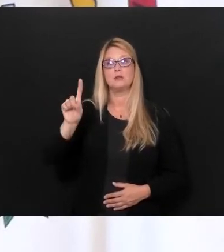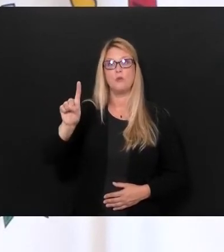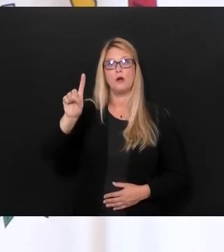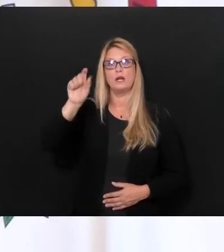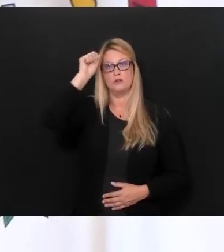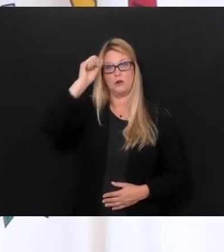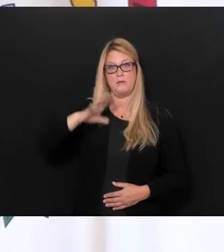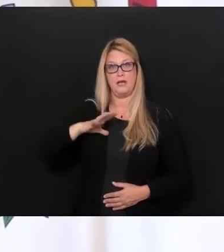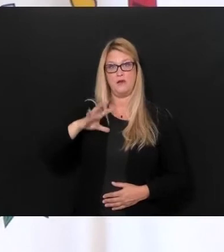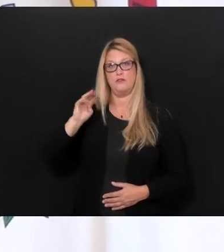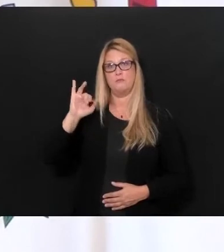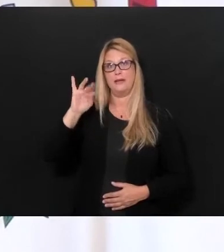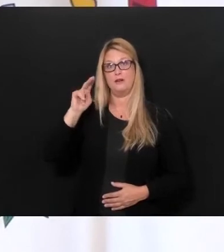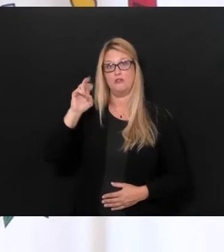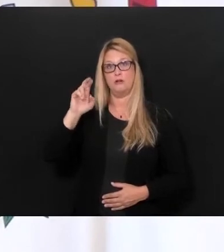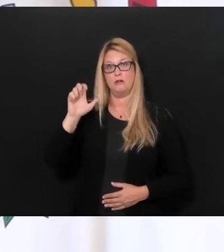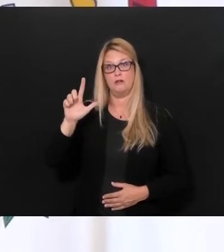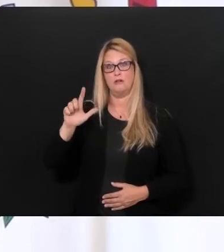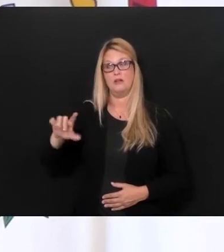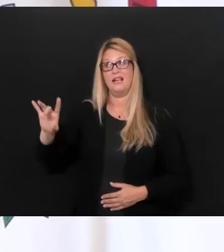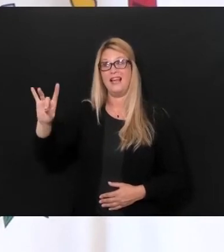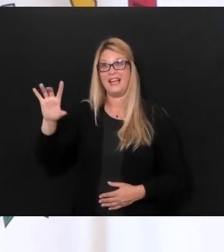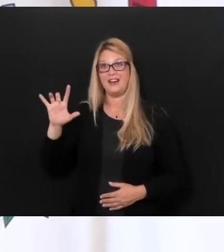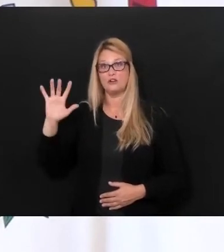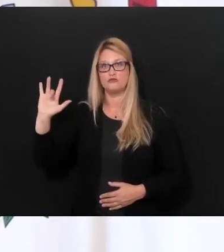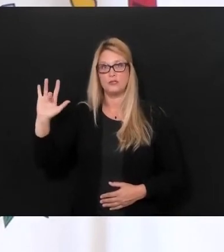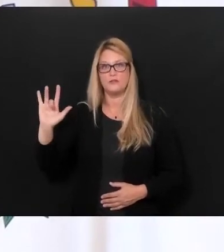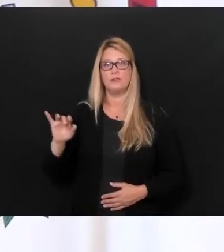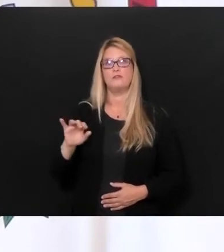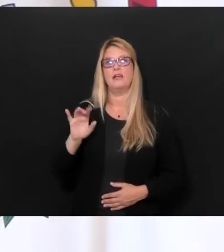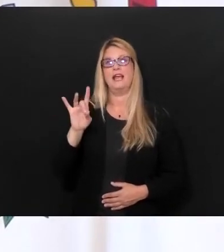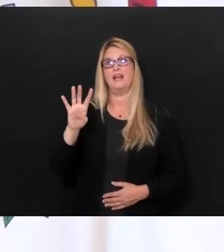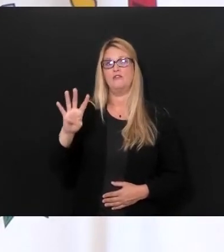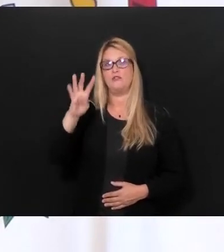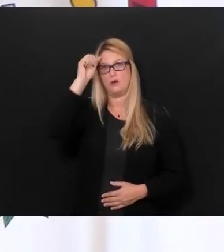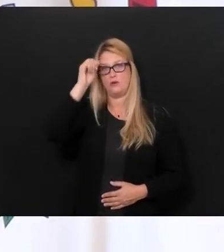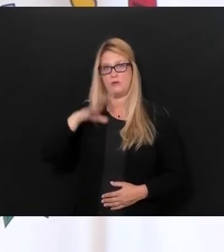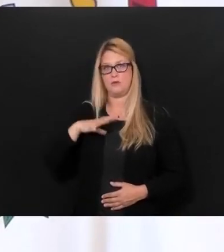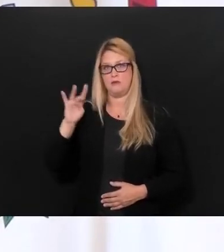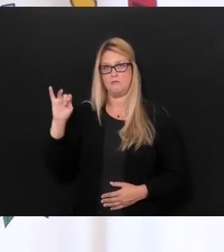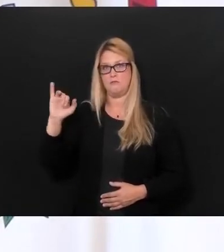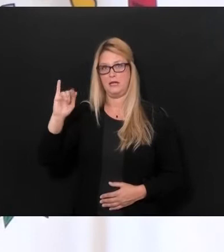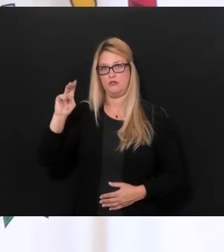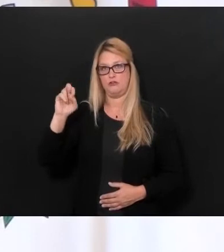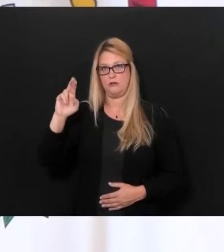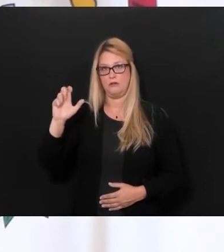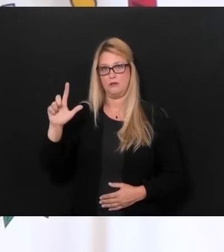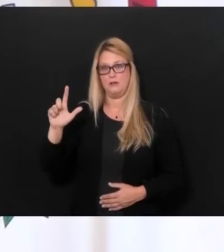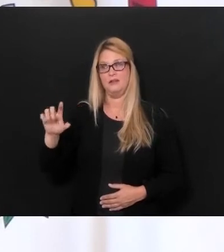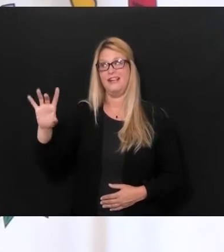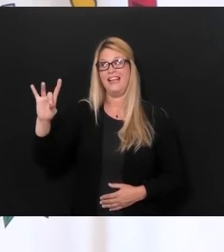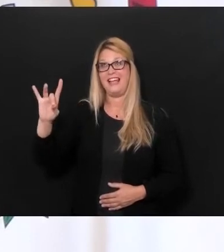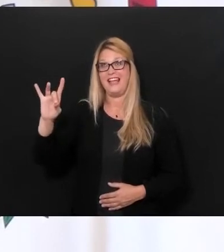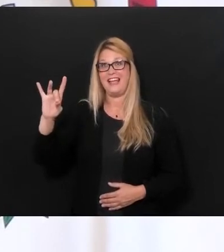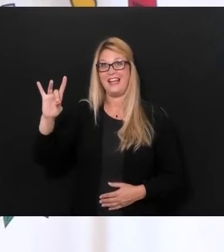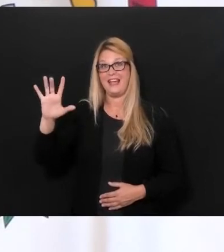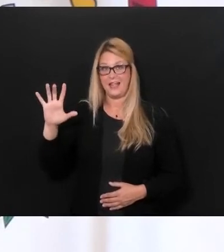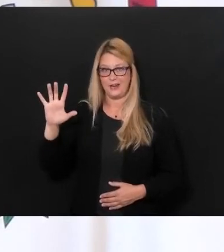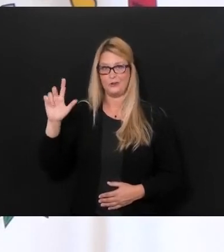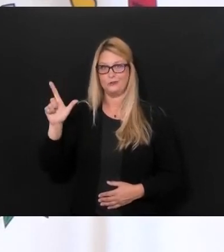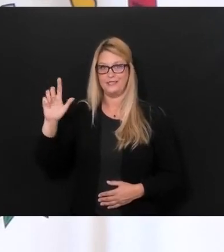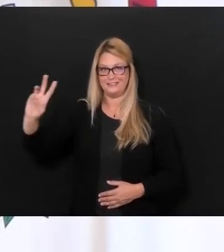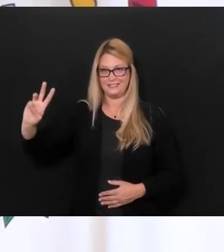male from Mineral County. The 825th death, an 84-year-old male from Mineral County. The 826th death,